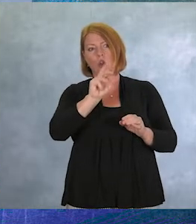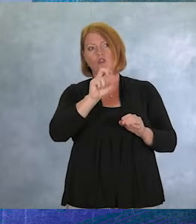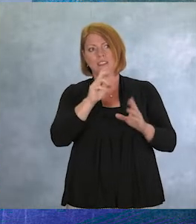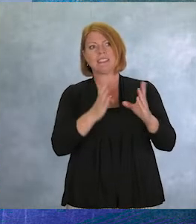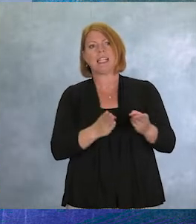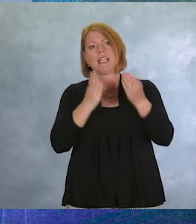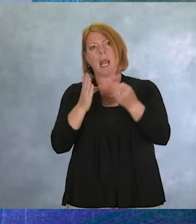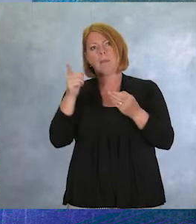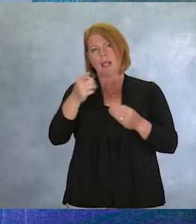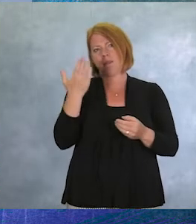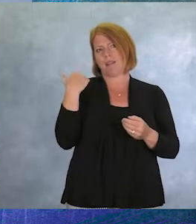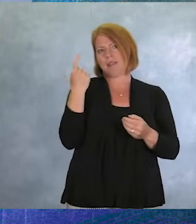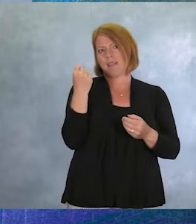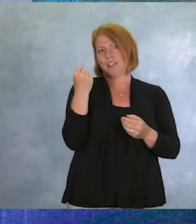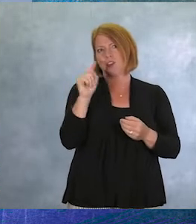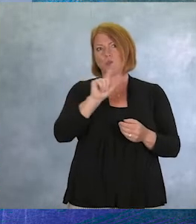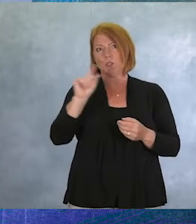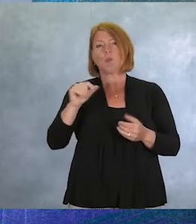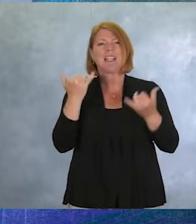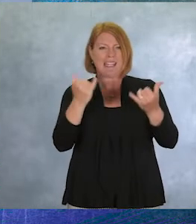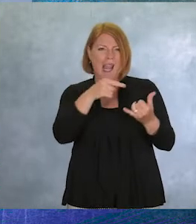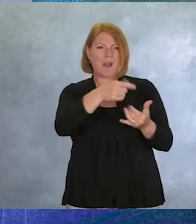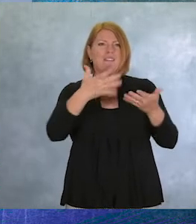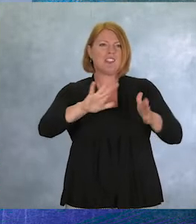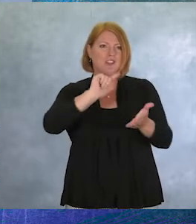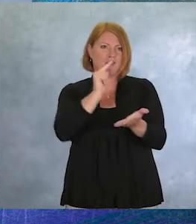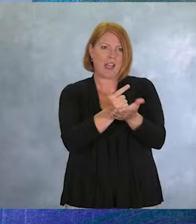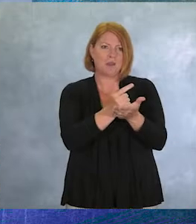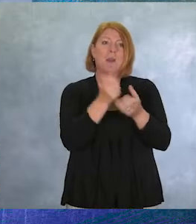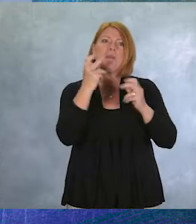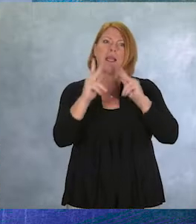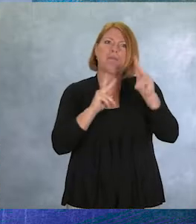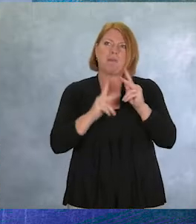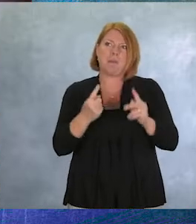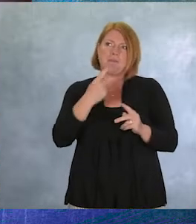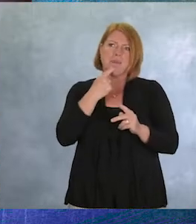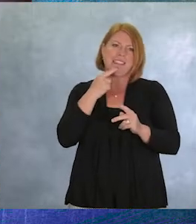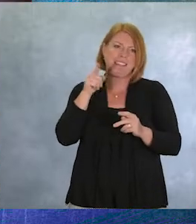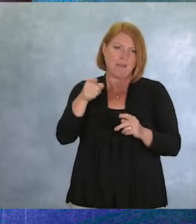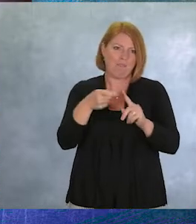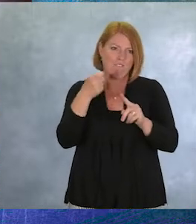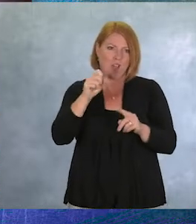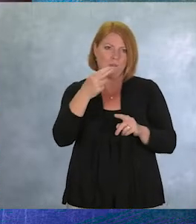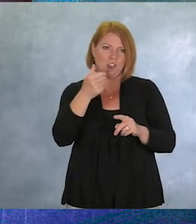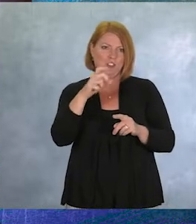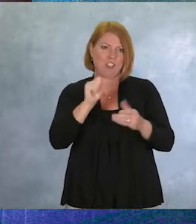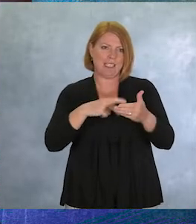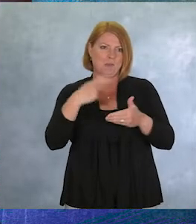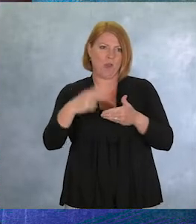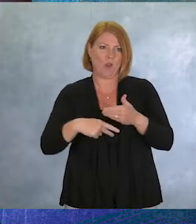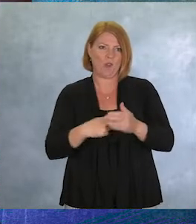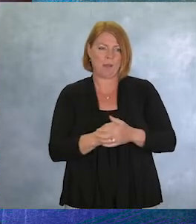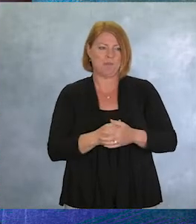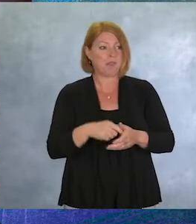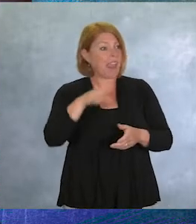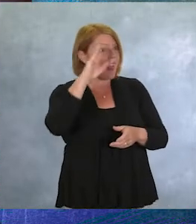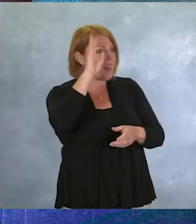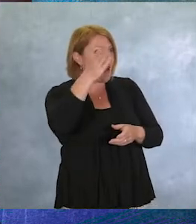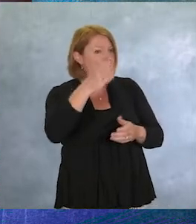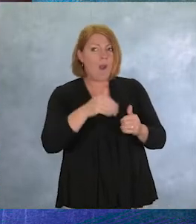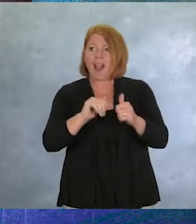graduated. She reports that he is greatly missed by others in the Shades program. Hello. All right, how are